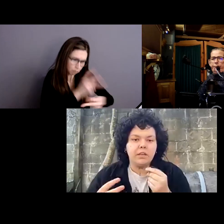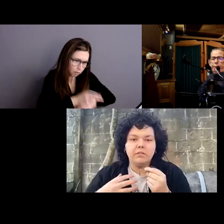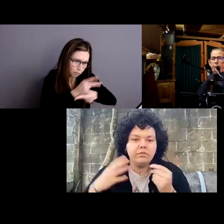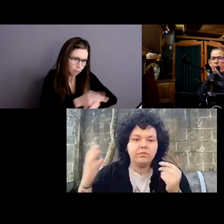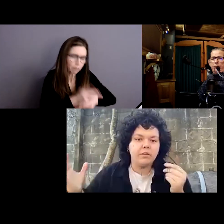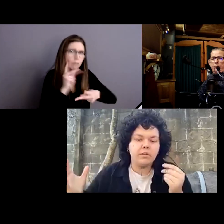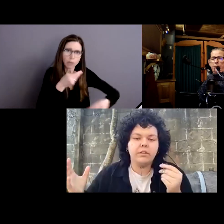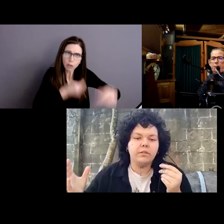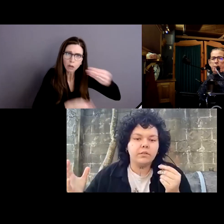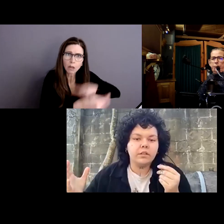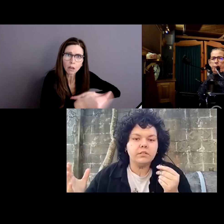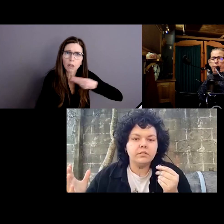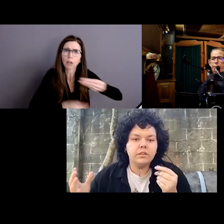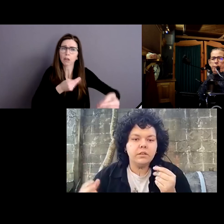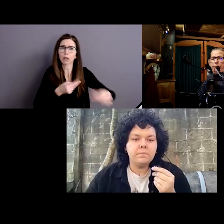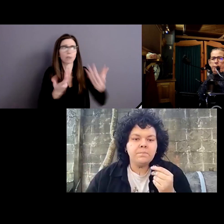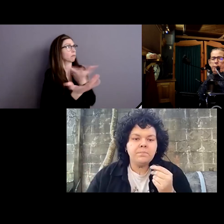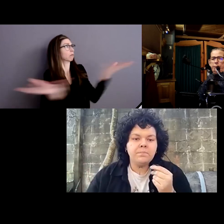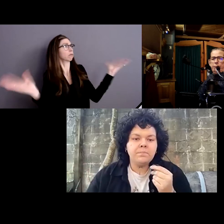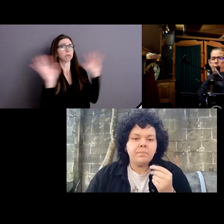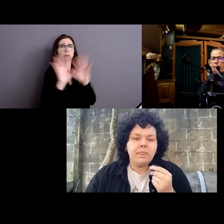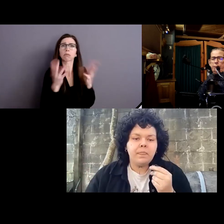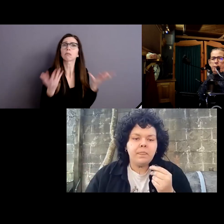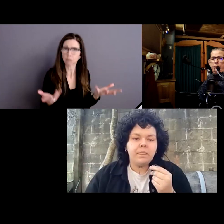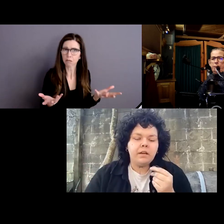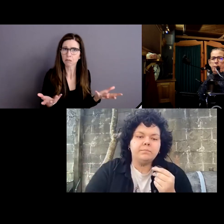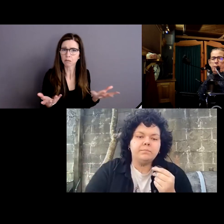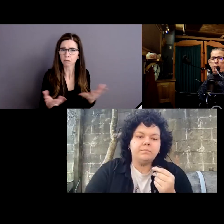and well-being of everything around us.